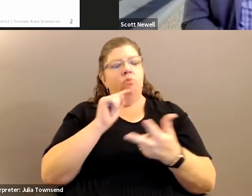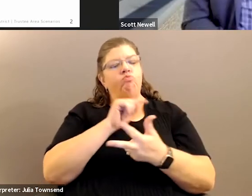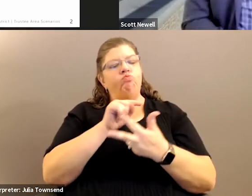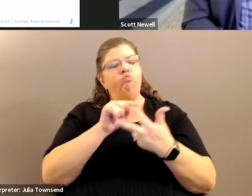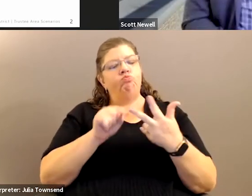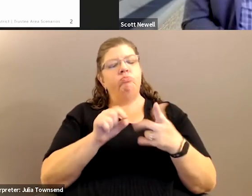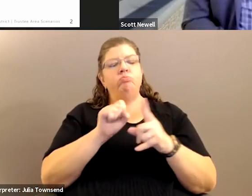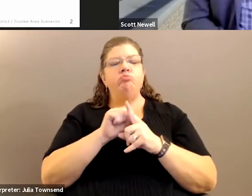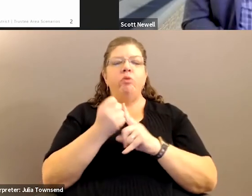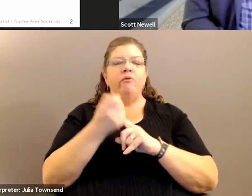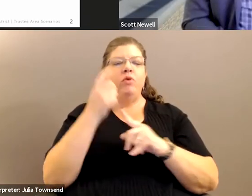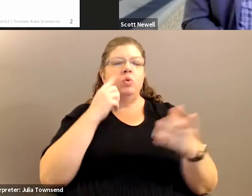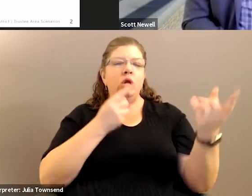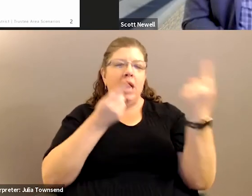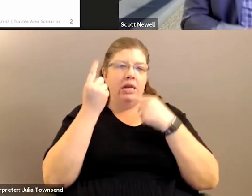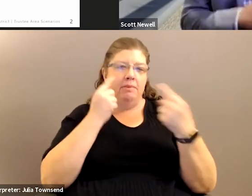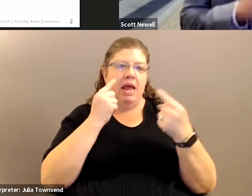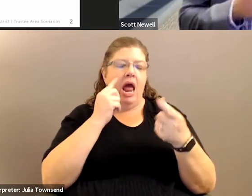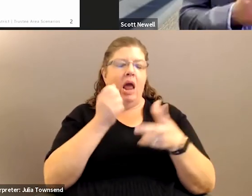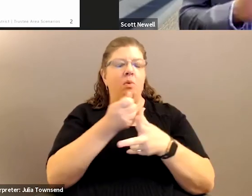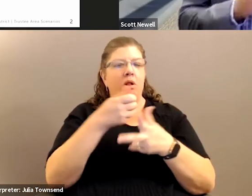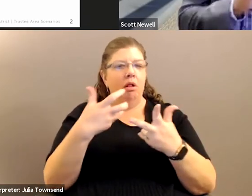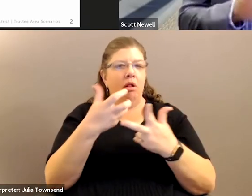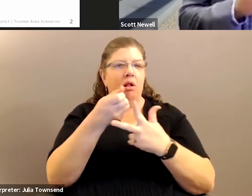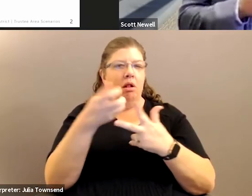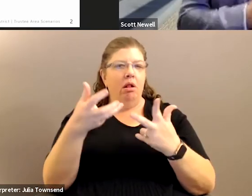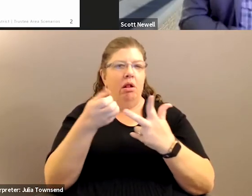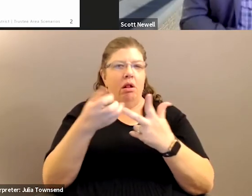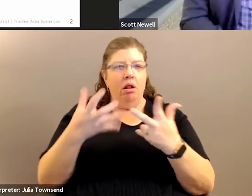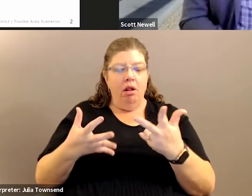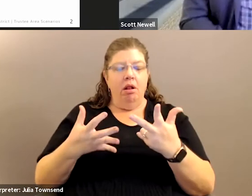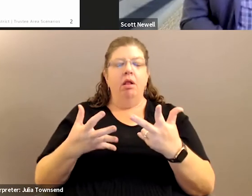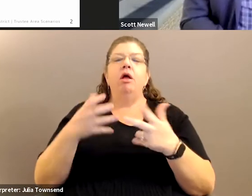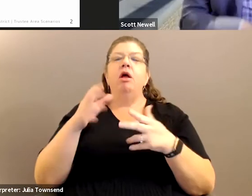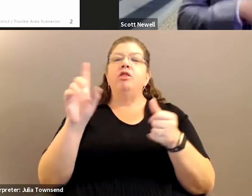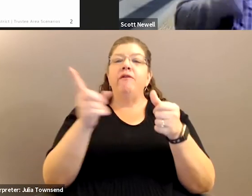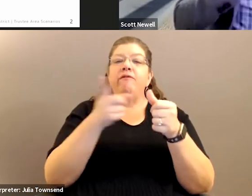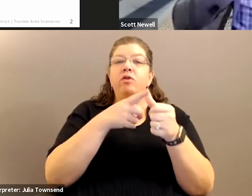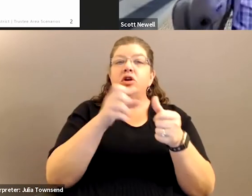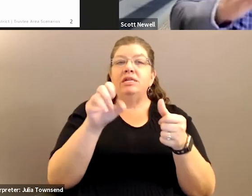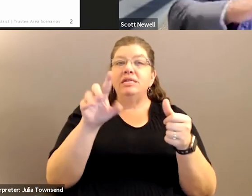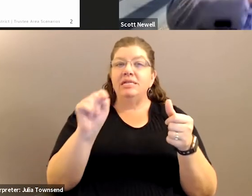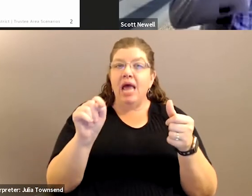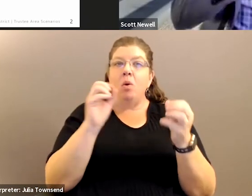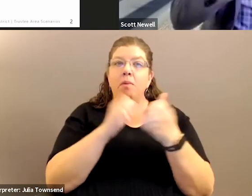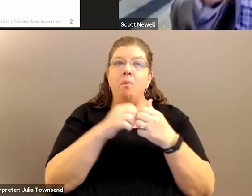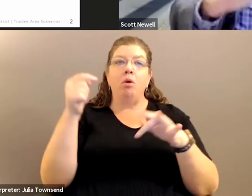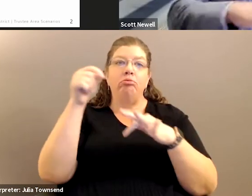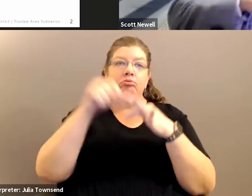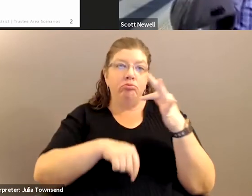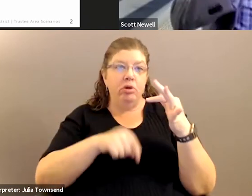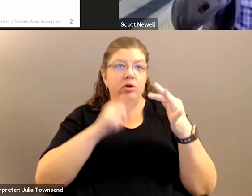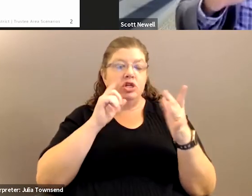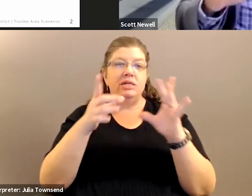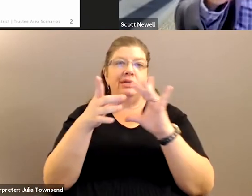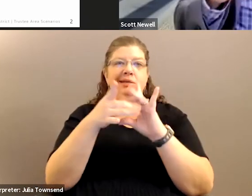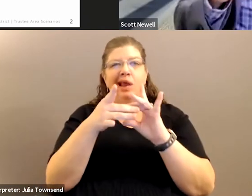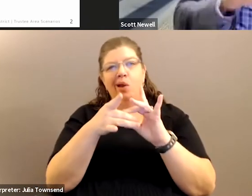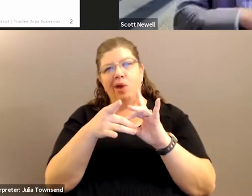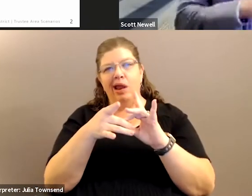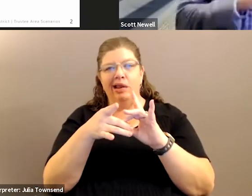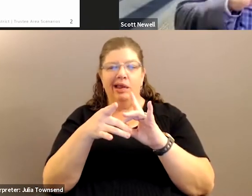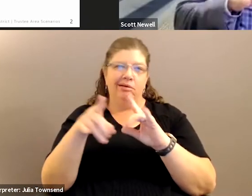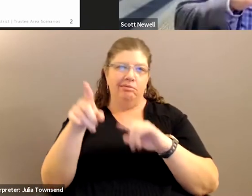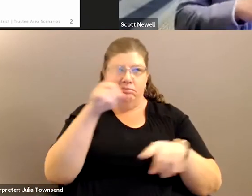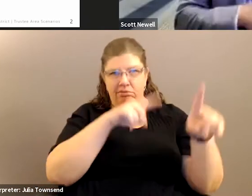um i'll kind of go through those so the first set you i'll go into a little more detail just narrating around the maps